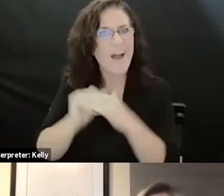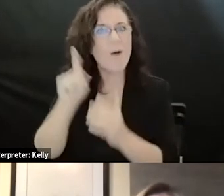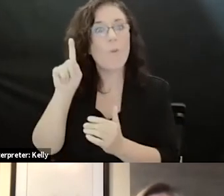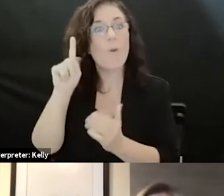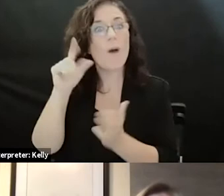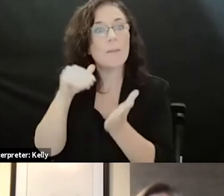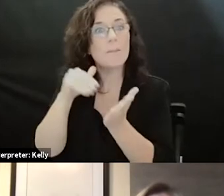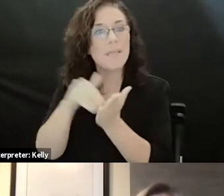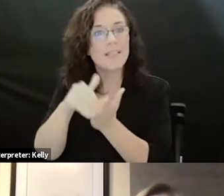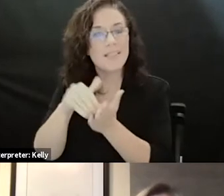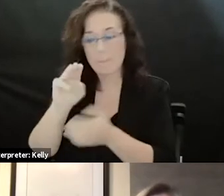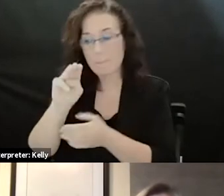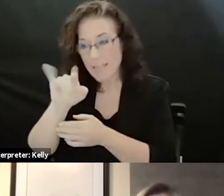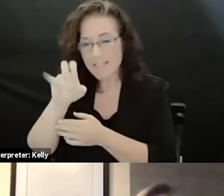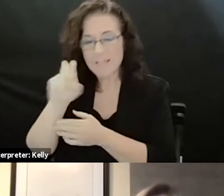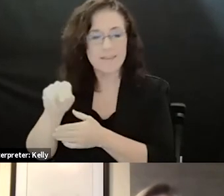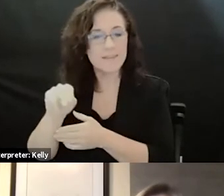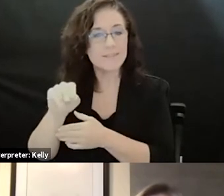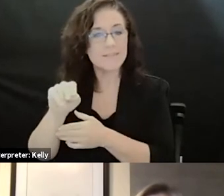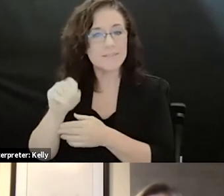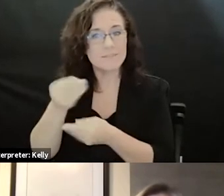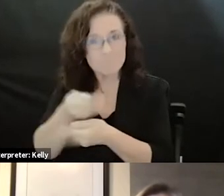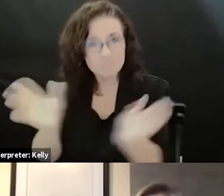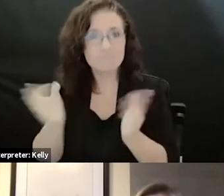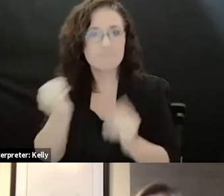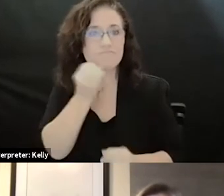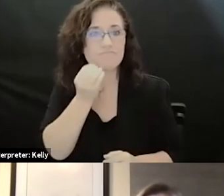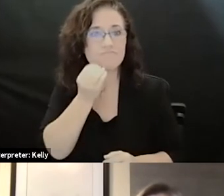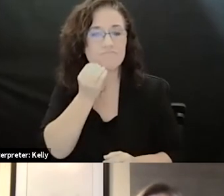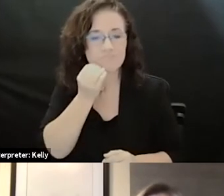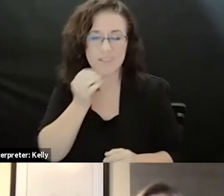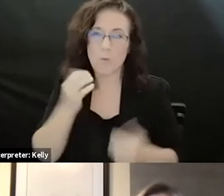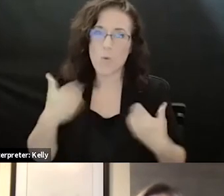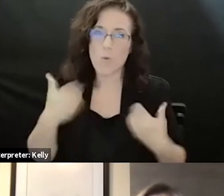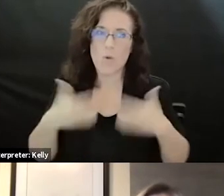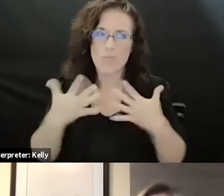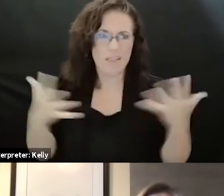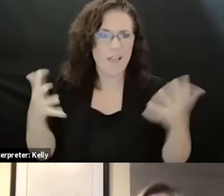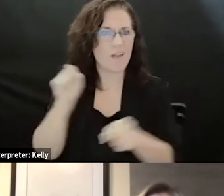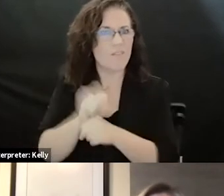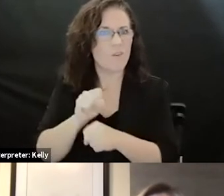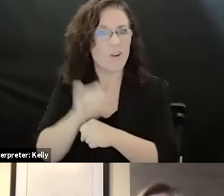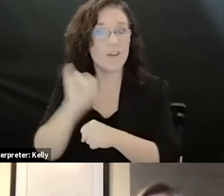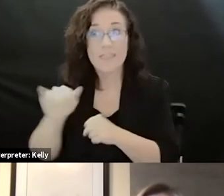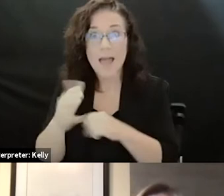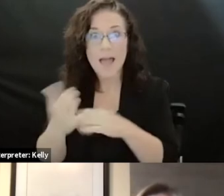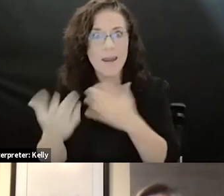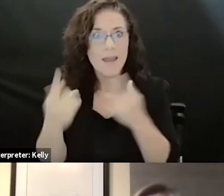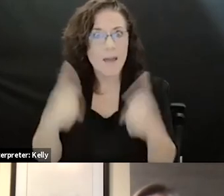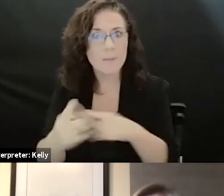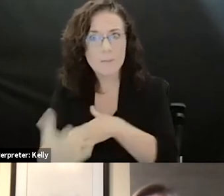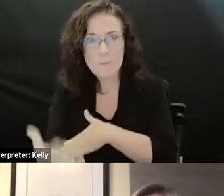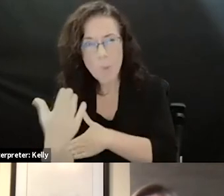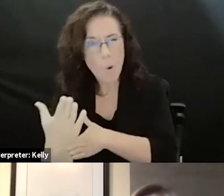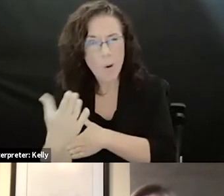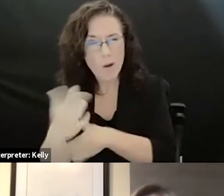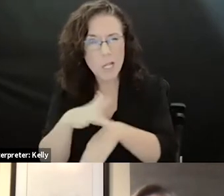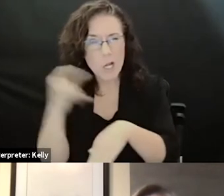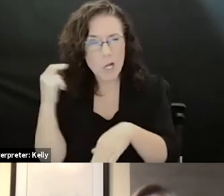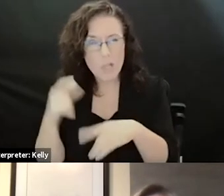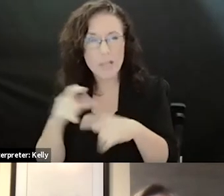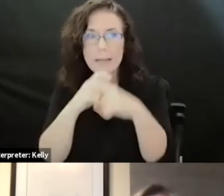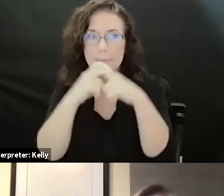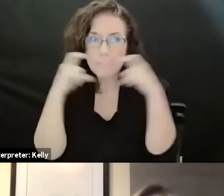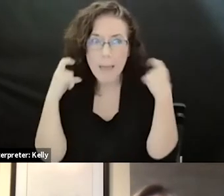this pandemic that is a massive effort lots of early mornings putting on masks to serve our families and what that means